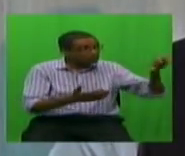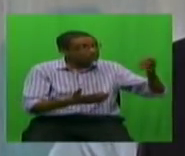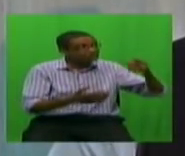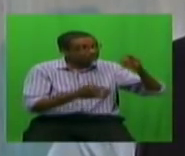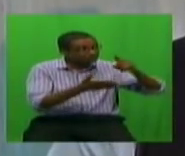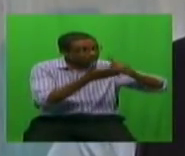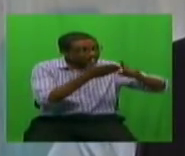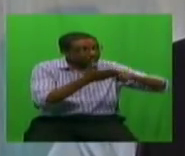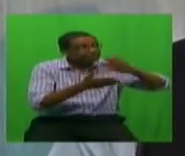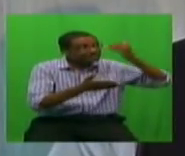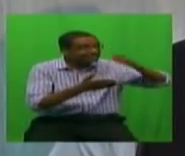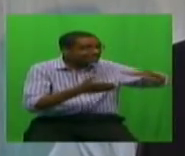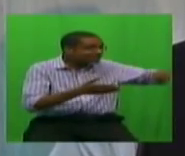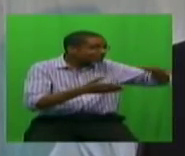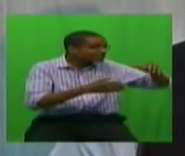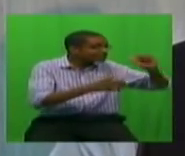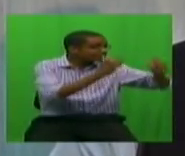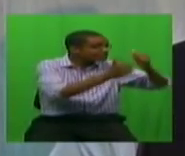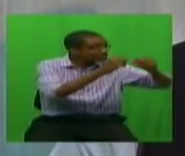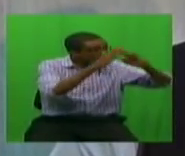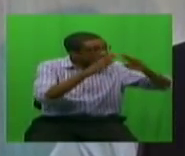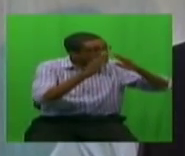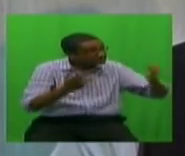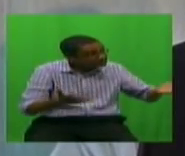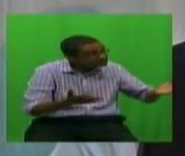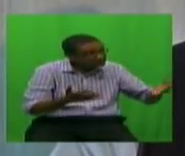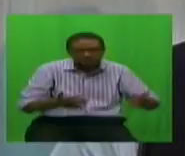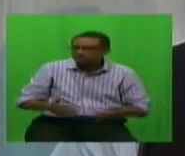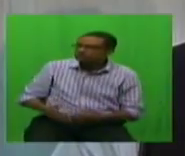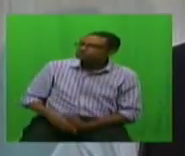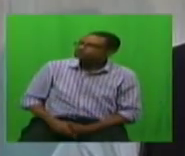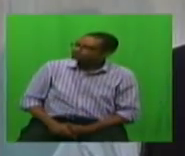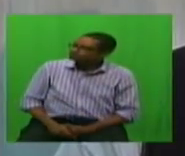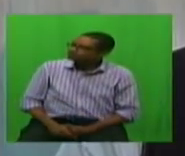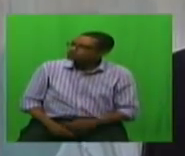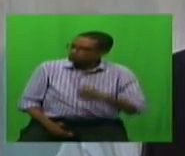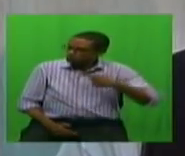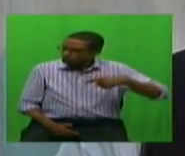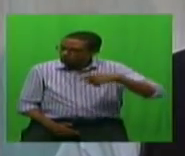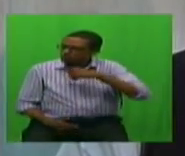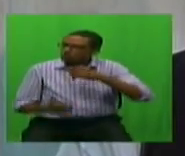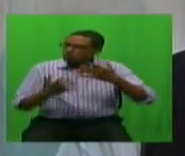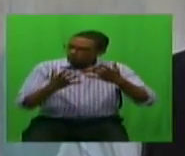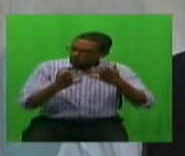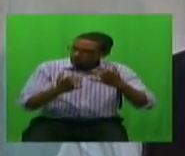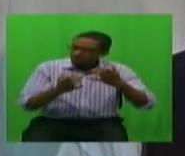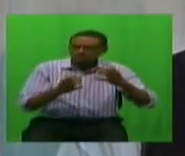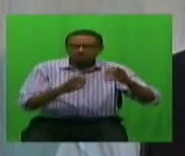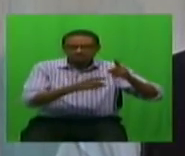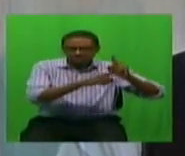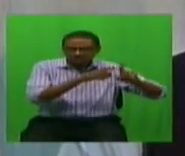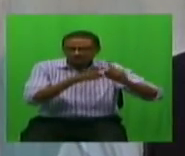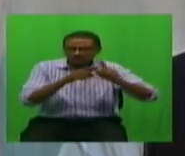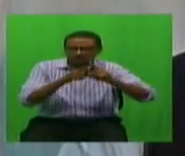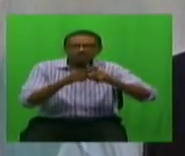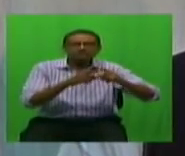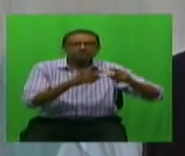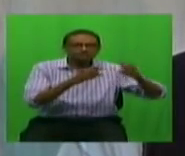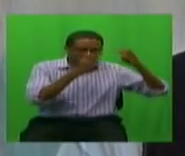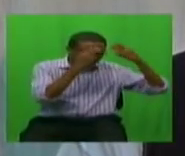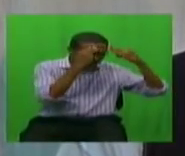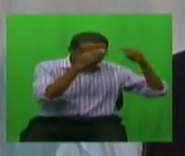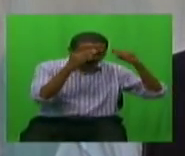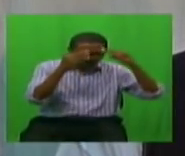conference, we expect, and I expect the relevant authorities and ministries, and I'm sure they're going to do it, to do a proper assessment, have